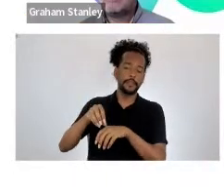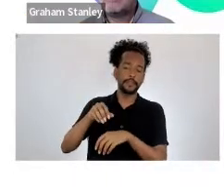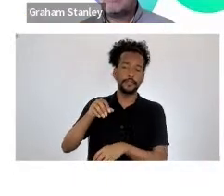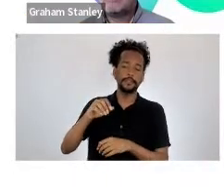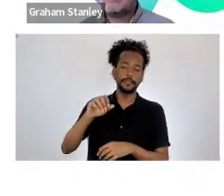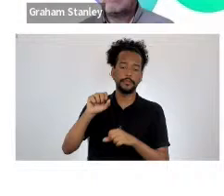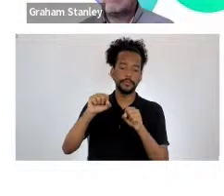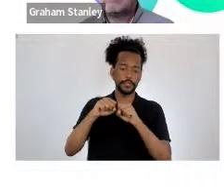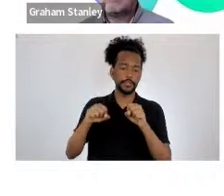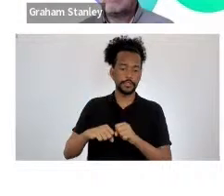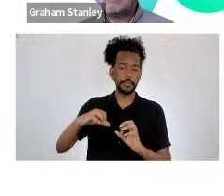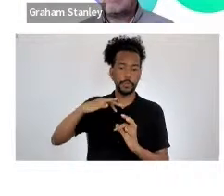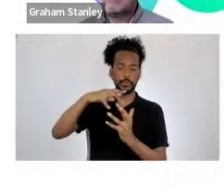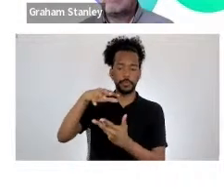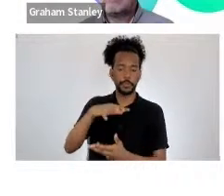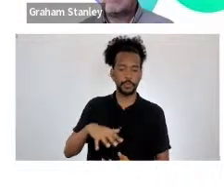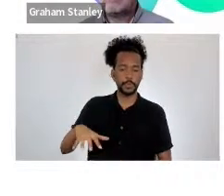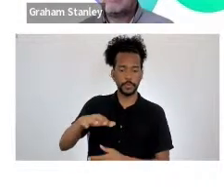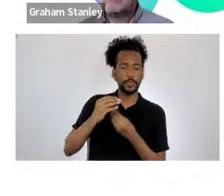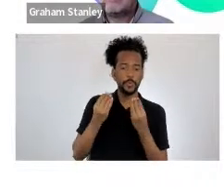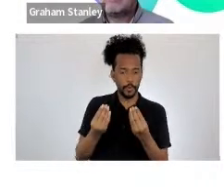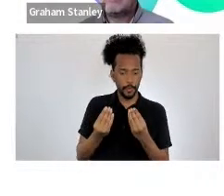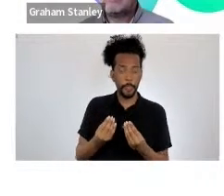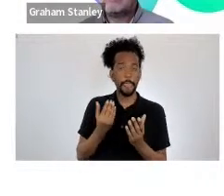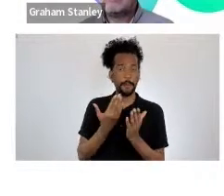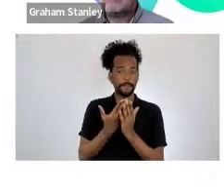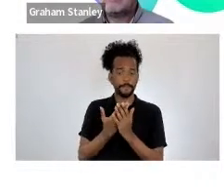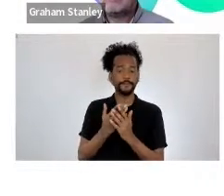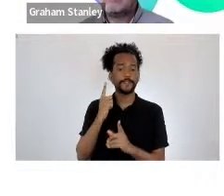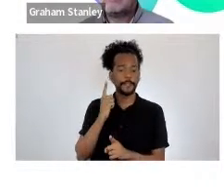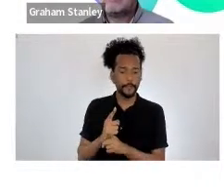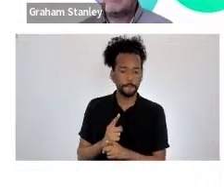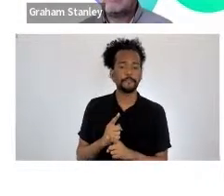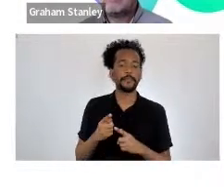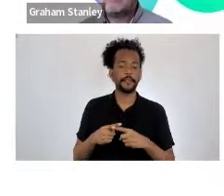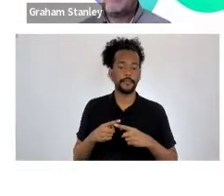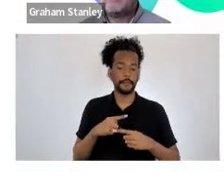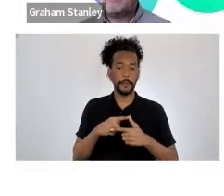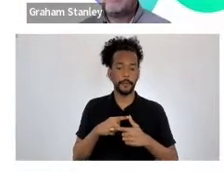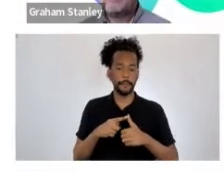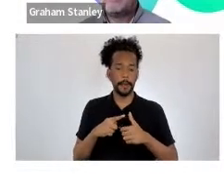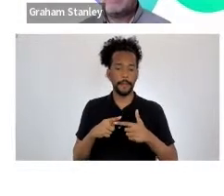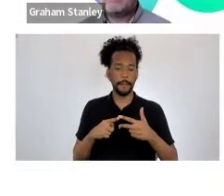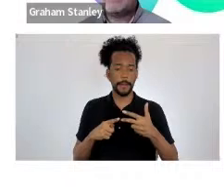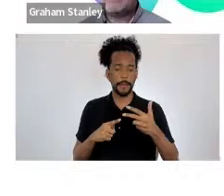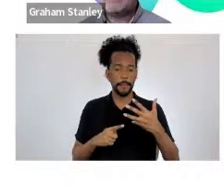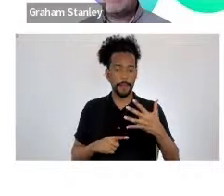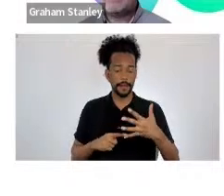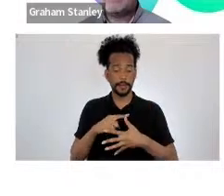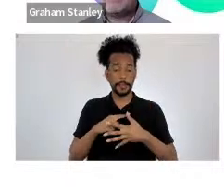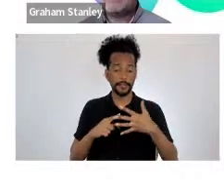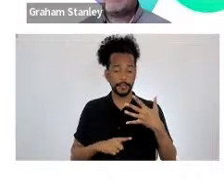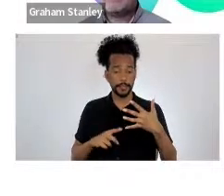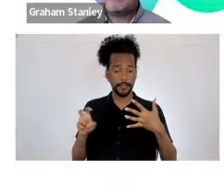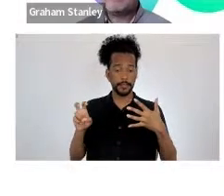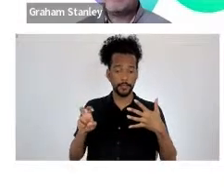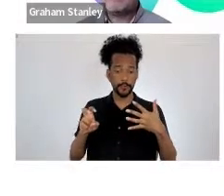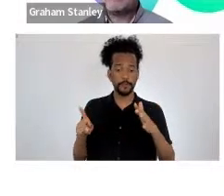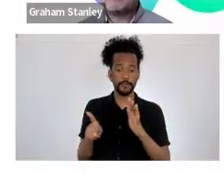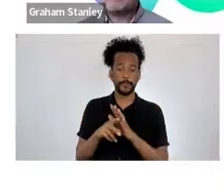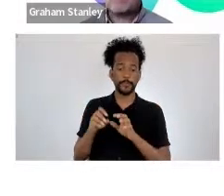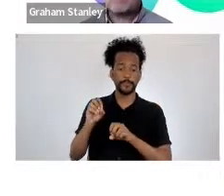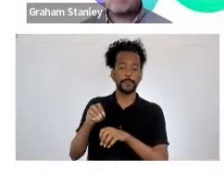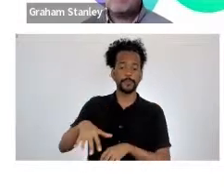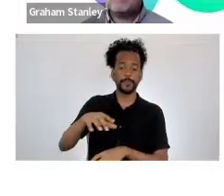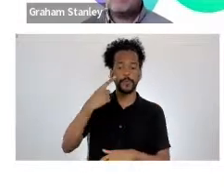study identified 5 key areas in which AI is being used in English language teaching and learning, and these include